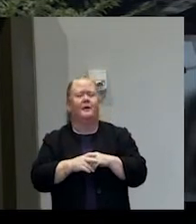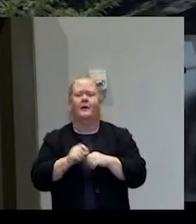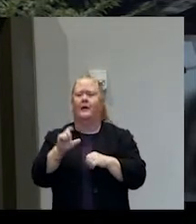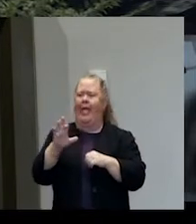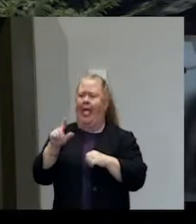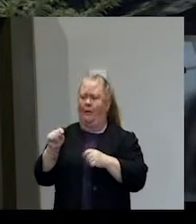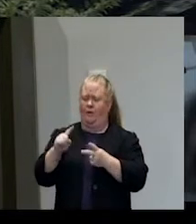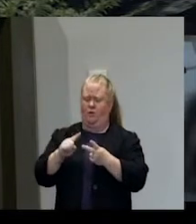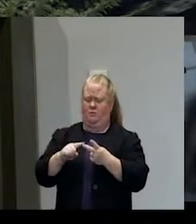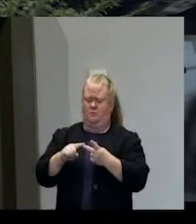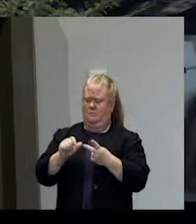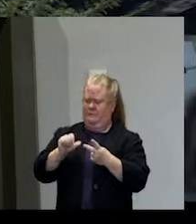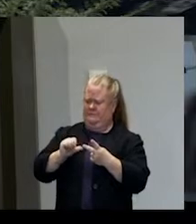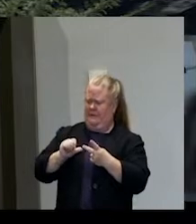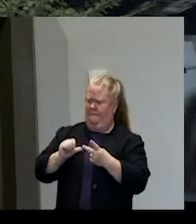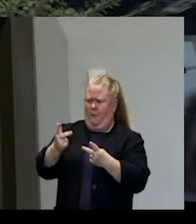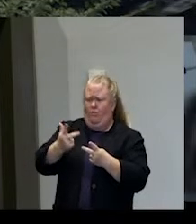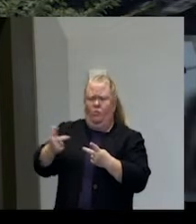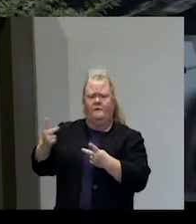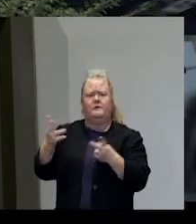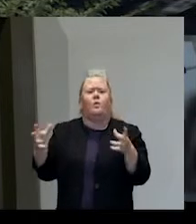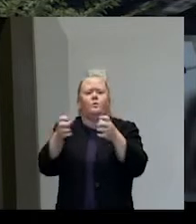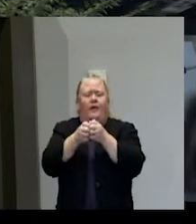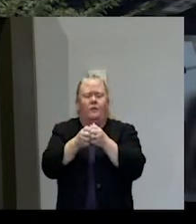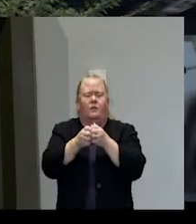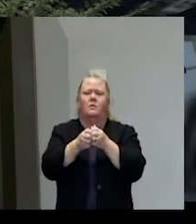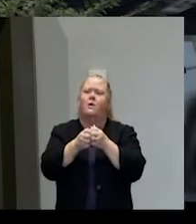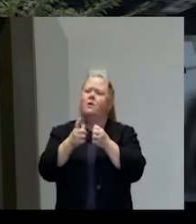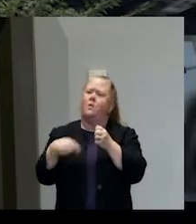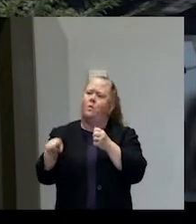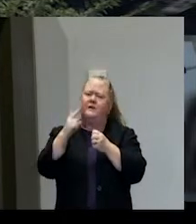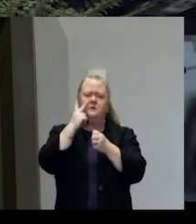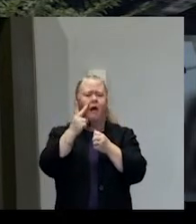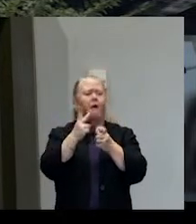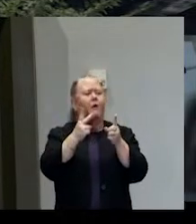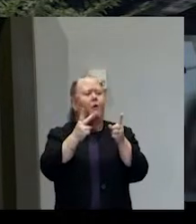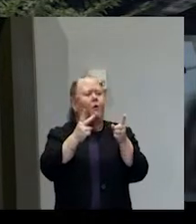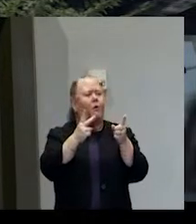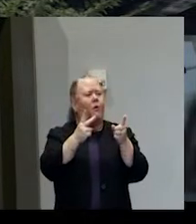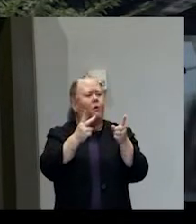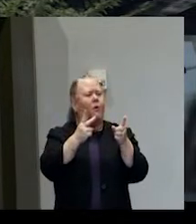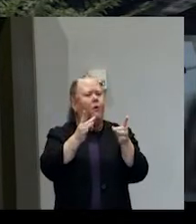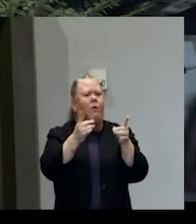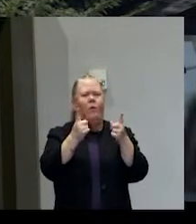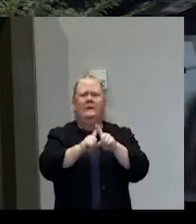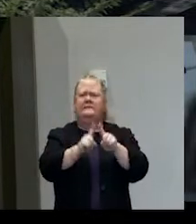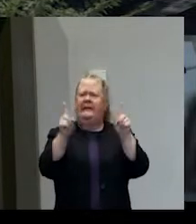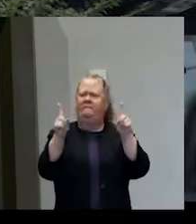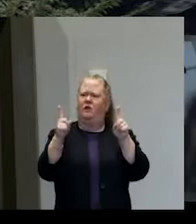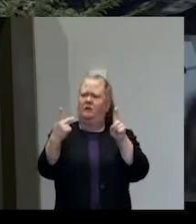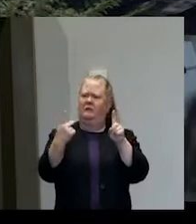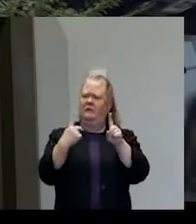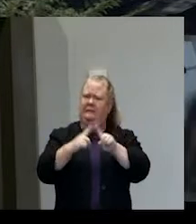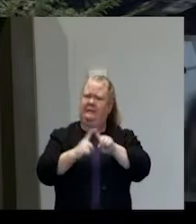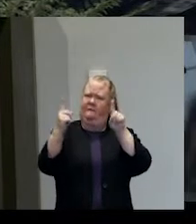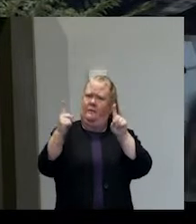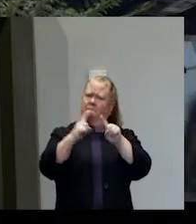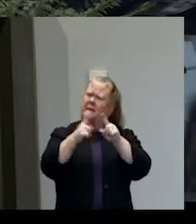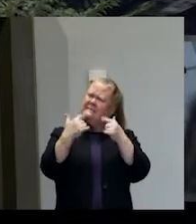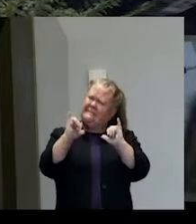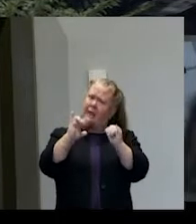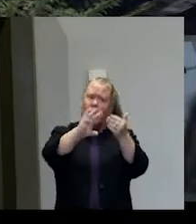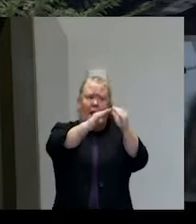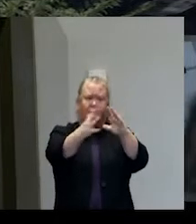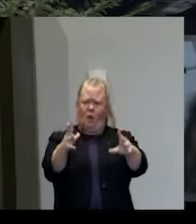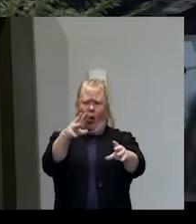were together, and seeing, oh, we are all, though this, so completely different, and being part of a